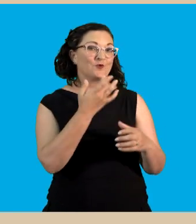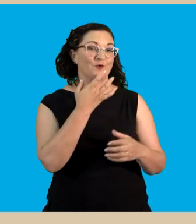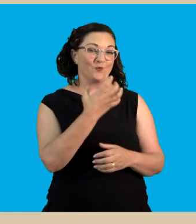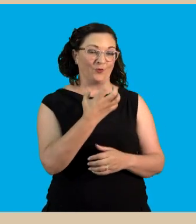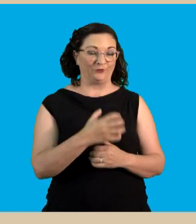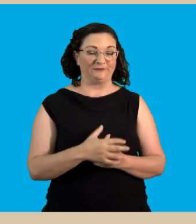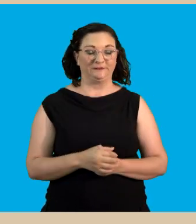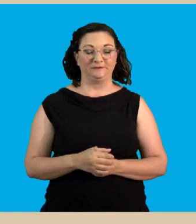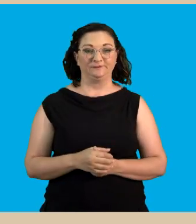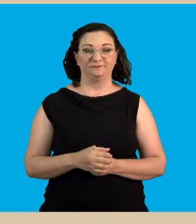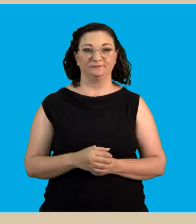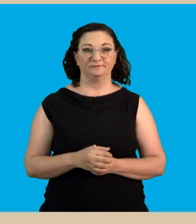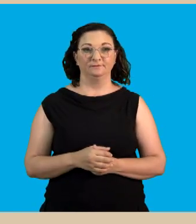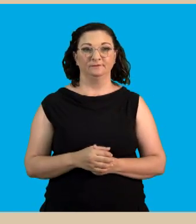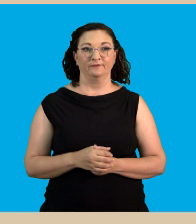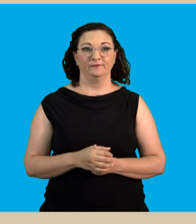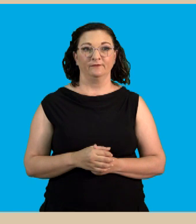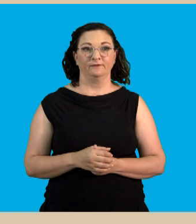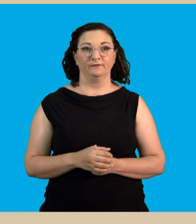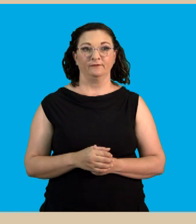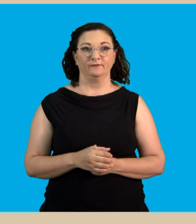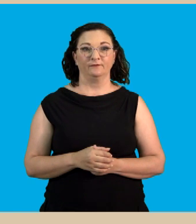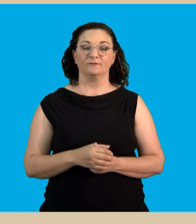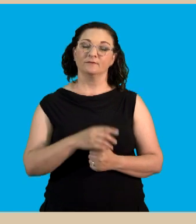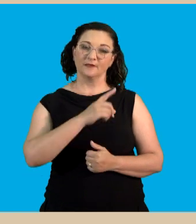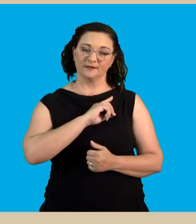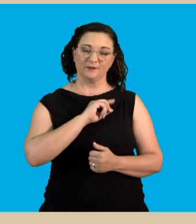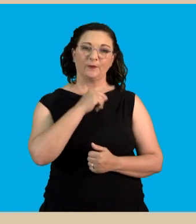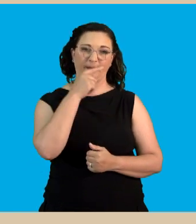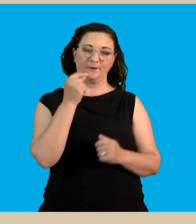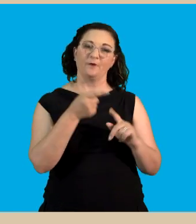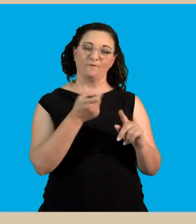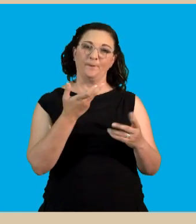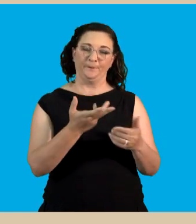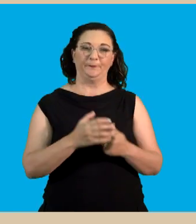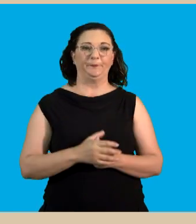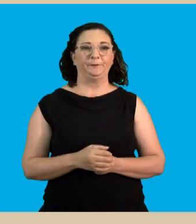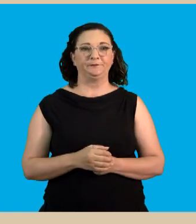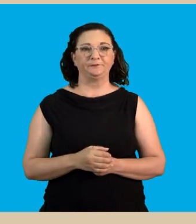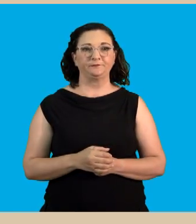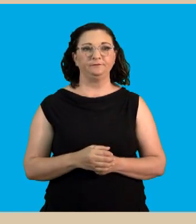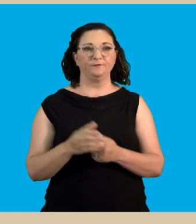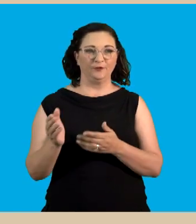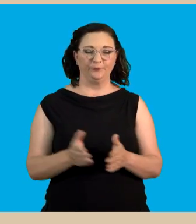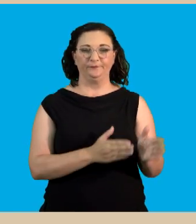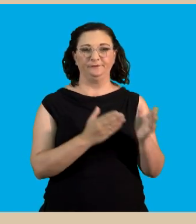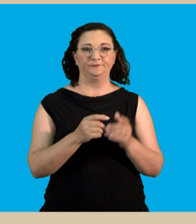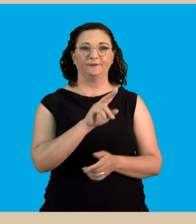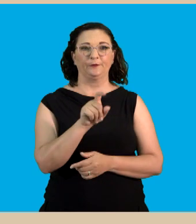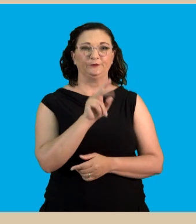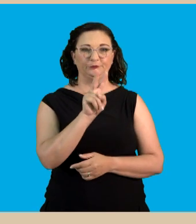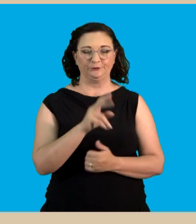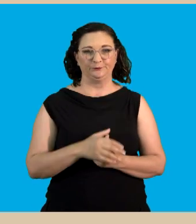rocks. That's why they are referred to as terrestrial planets. All right, let us move on to